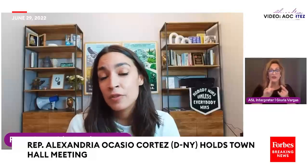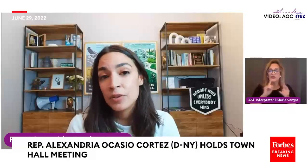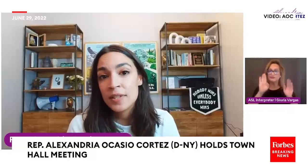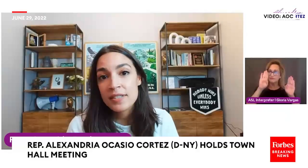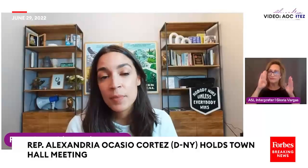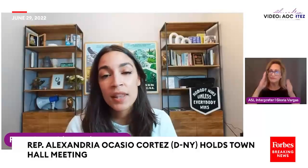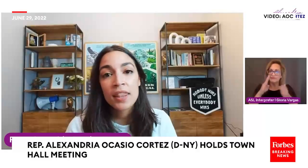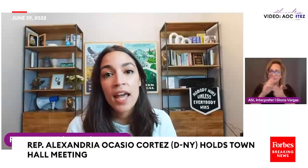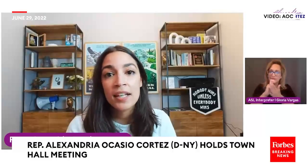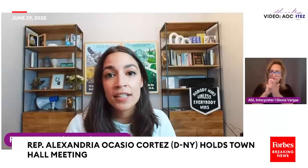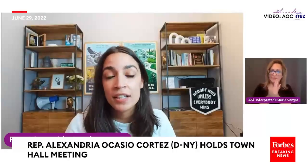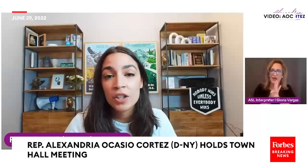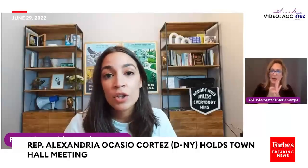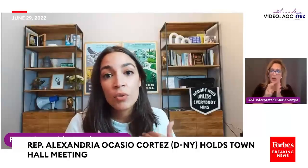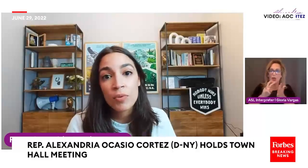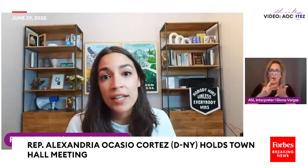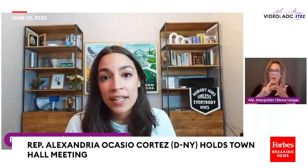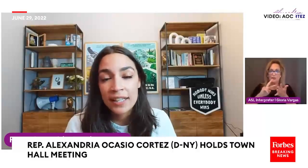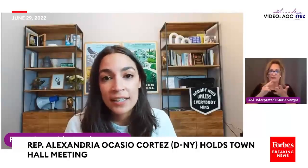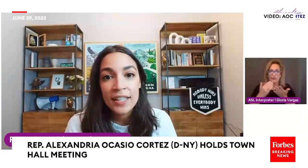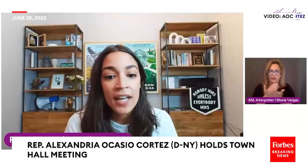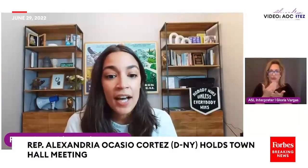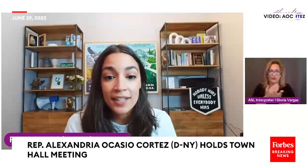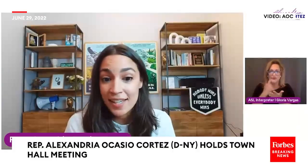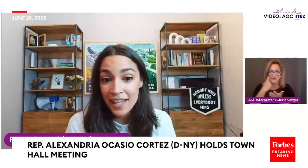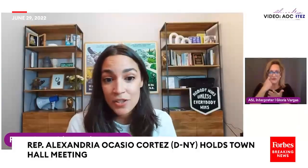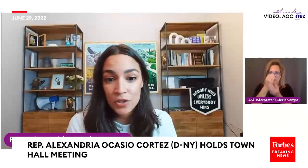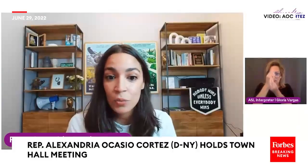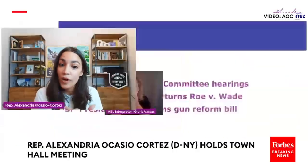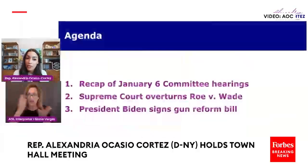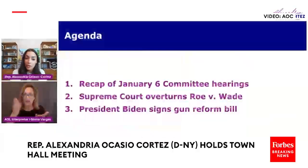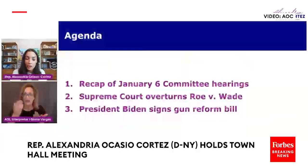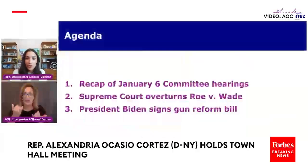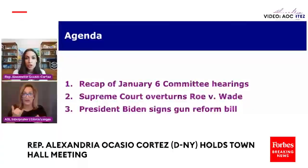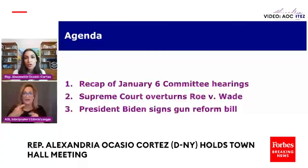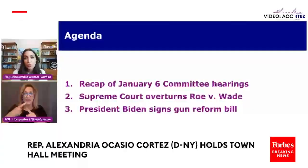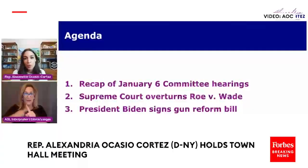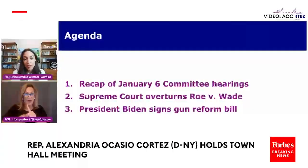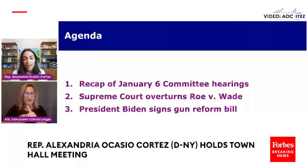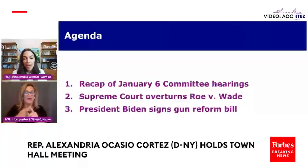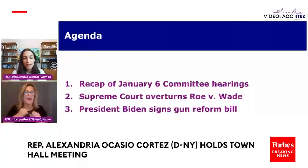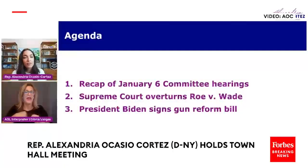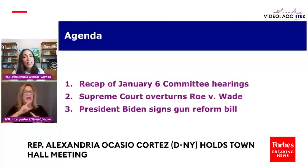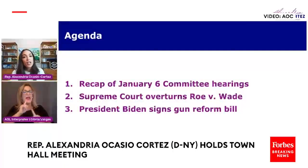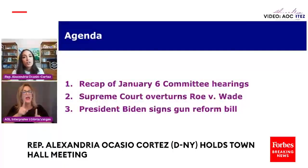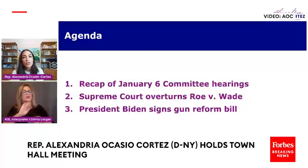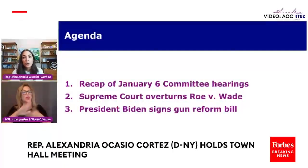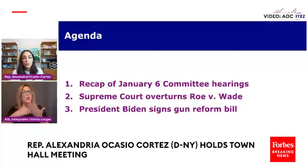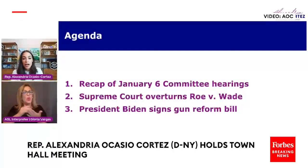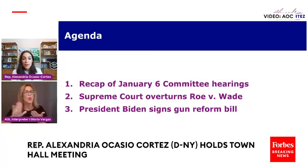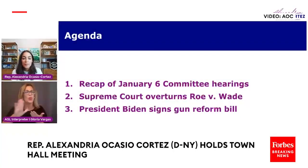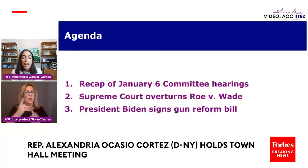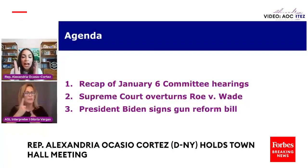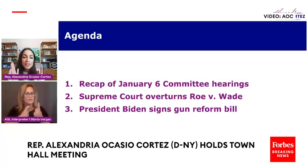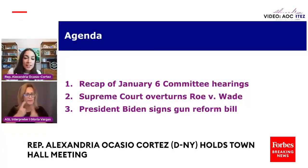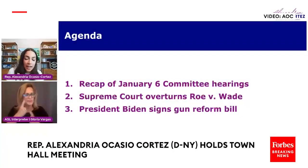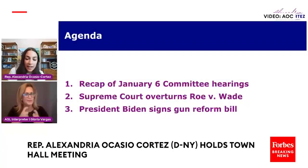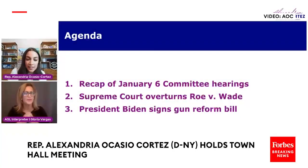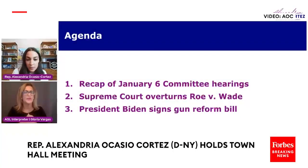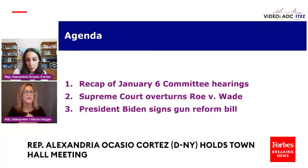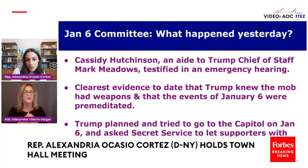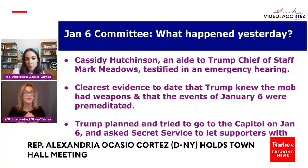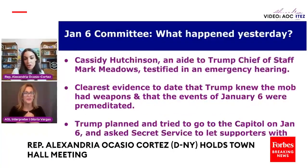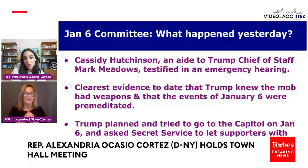that I have for you this month, and I can go right in to answer whatever questions you all may have. So